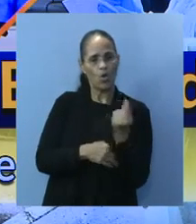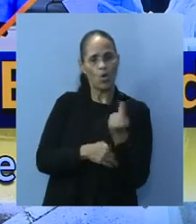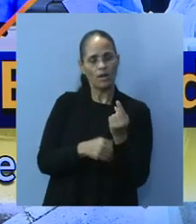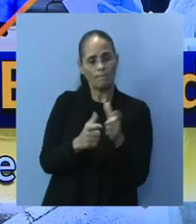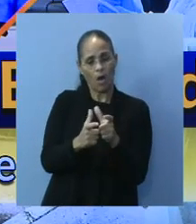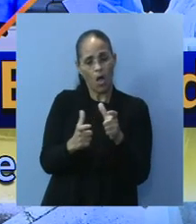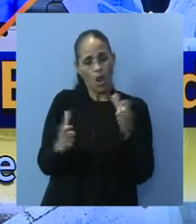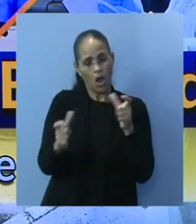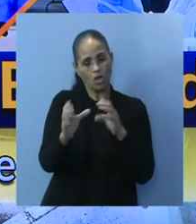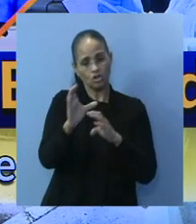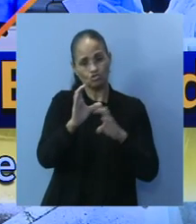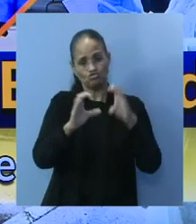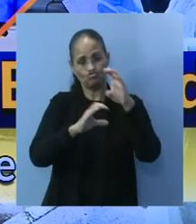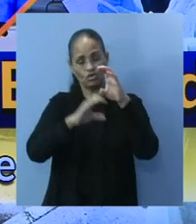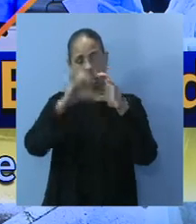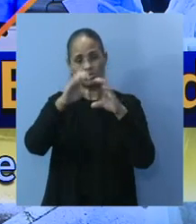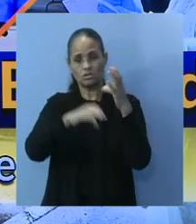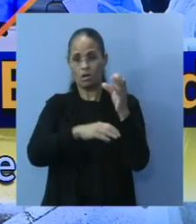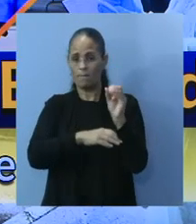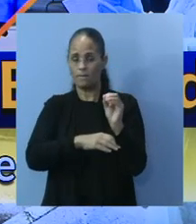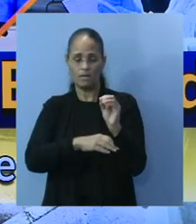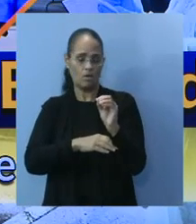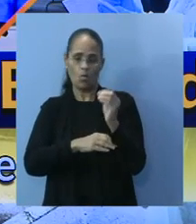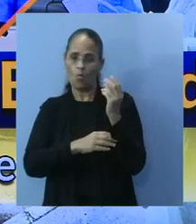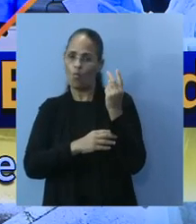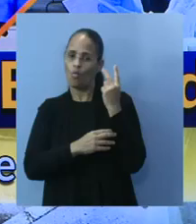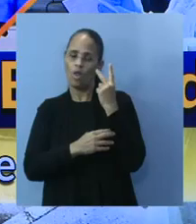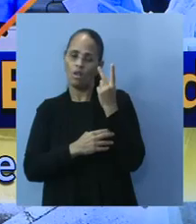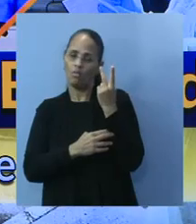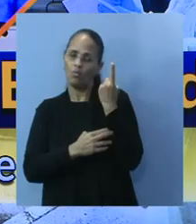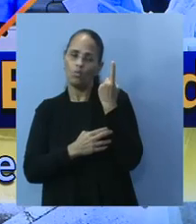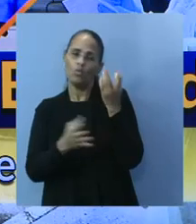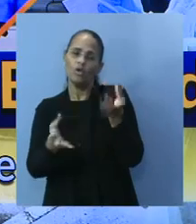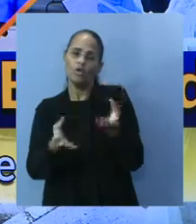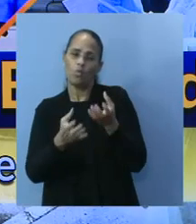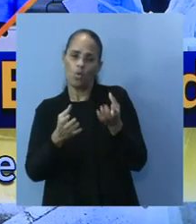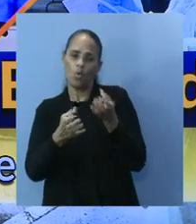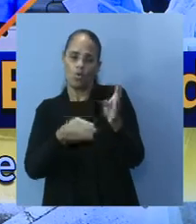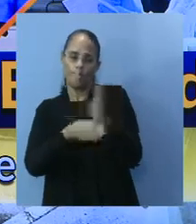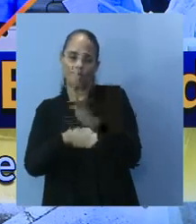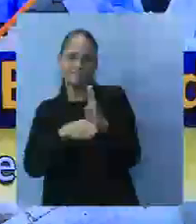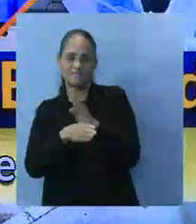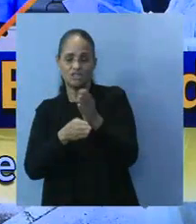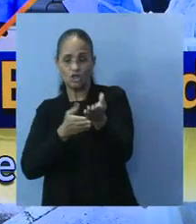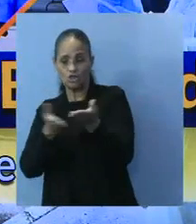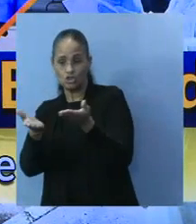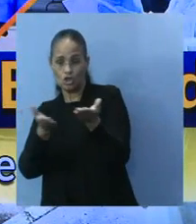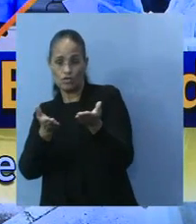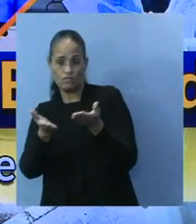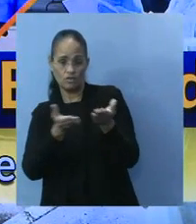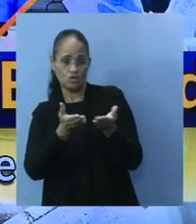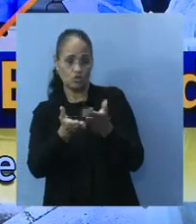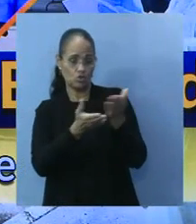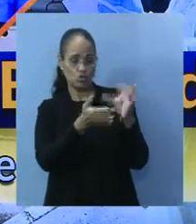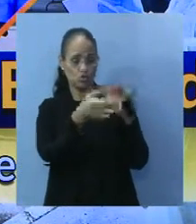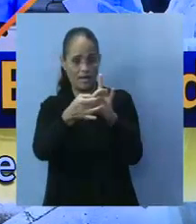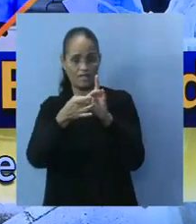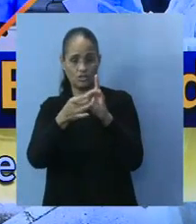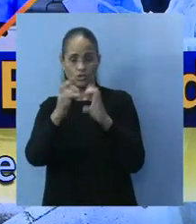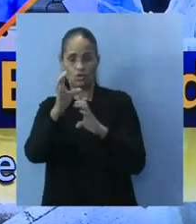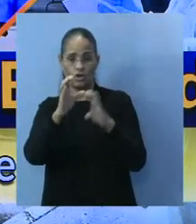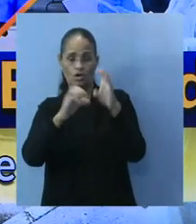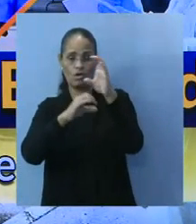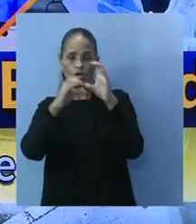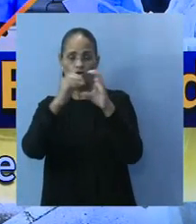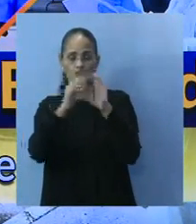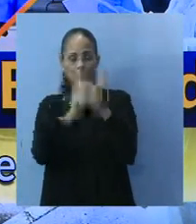large construction companies. We are looking for local businesses who provide various services related to the construction industry, from